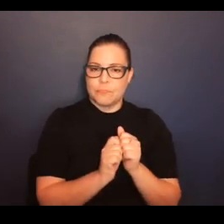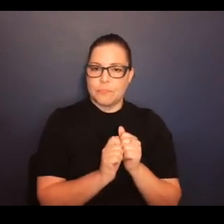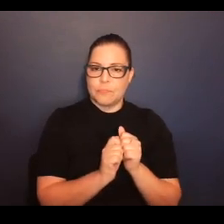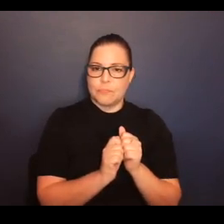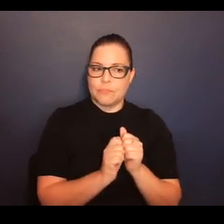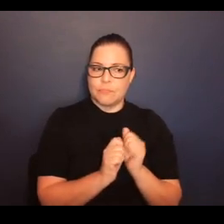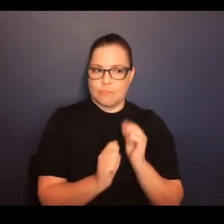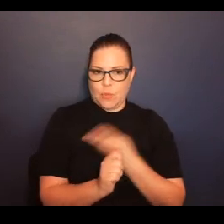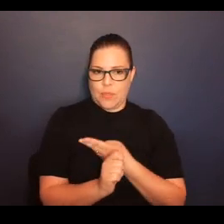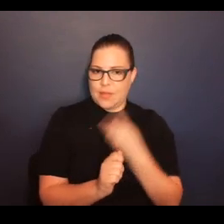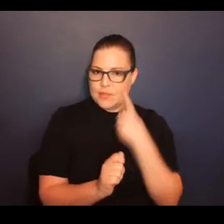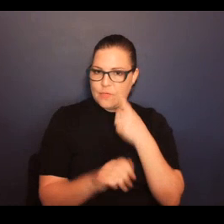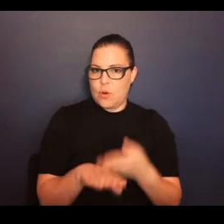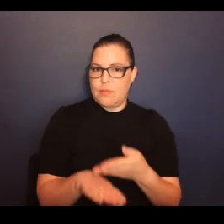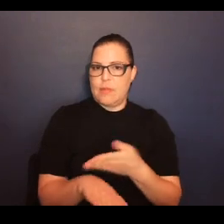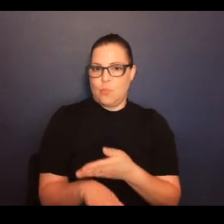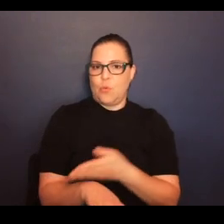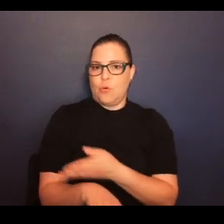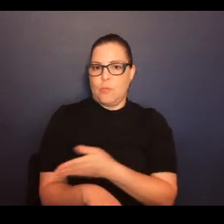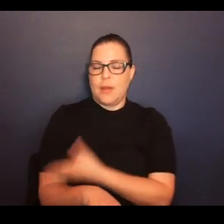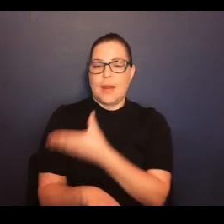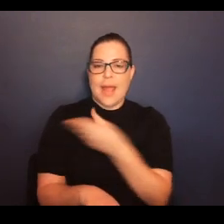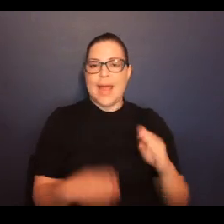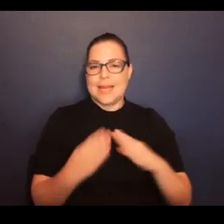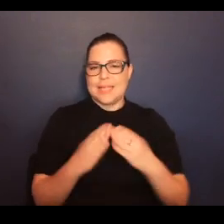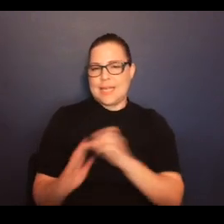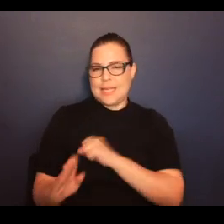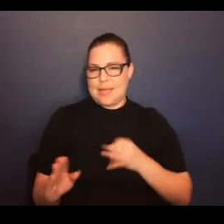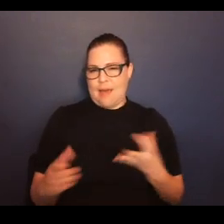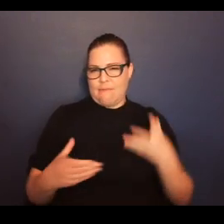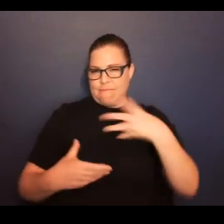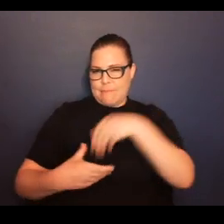on the improvement as well as city staff.